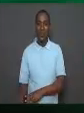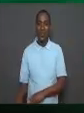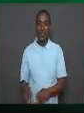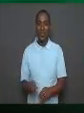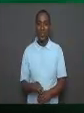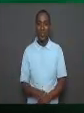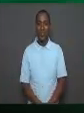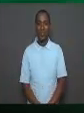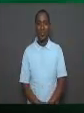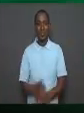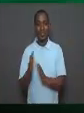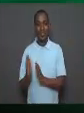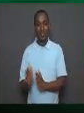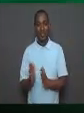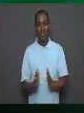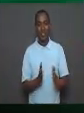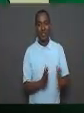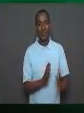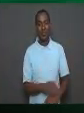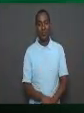Students, let's get ready.